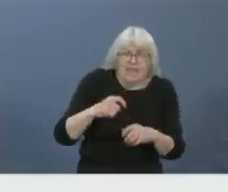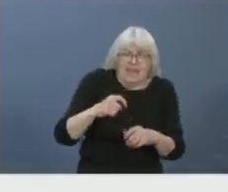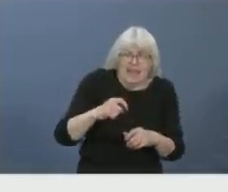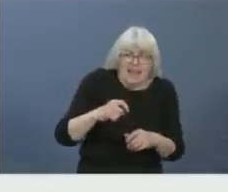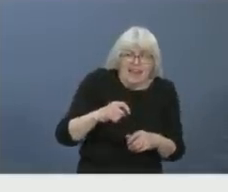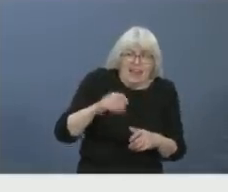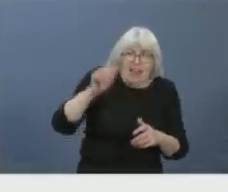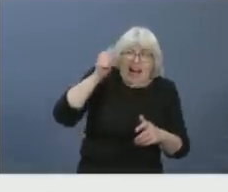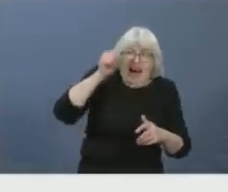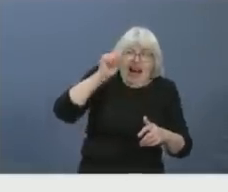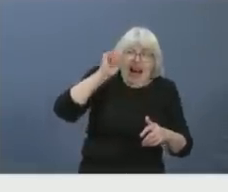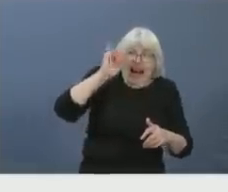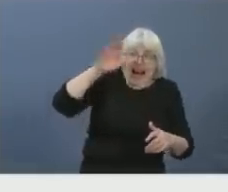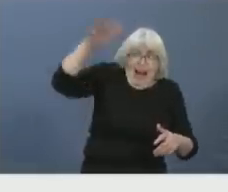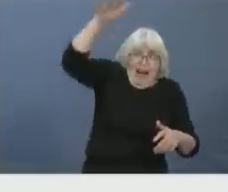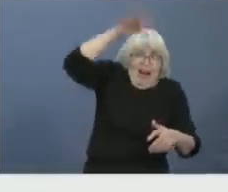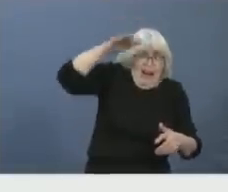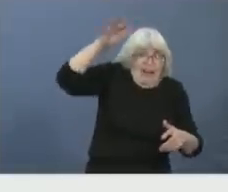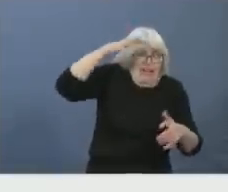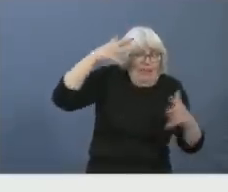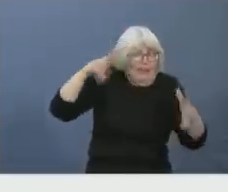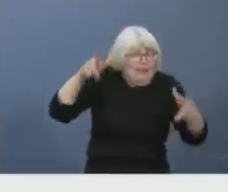going to be poor.